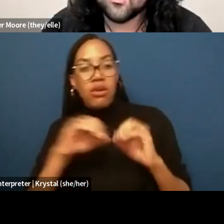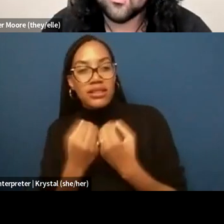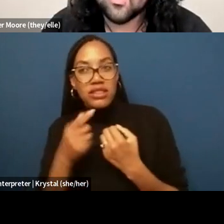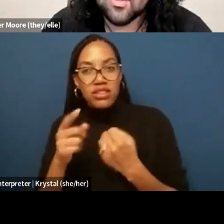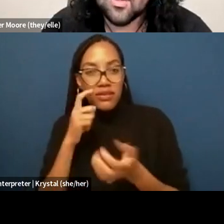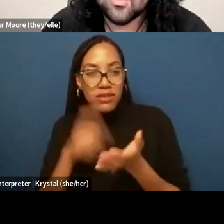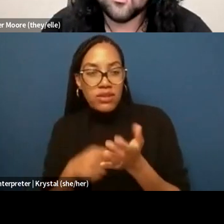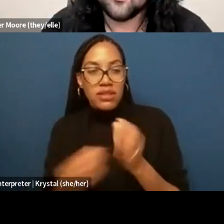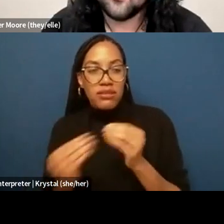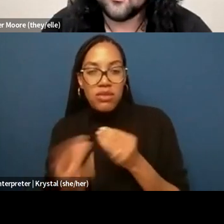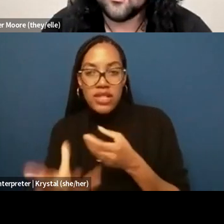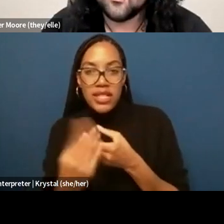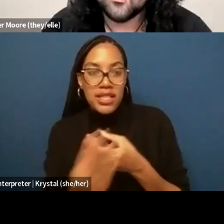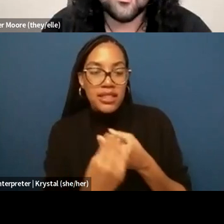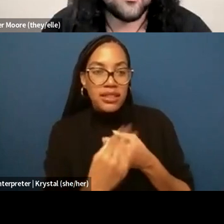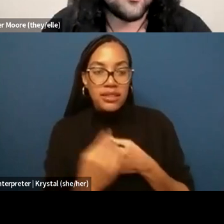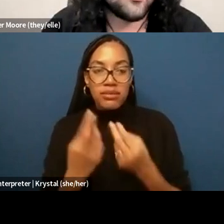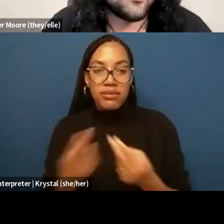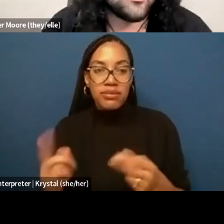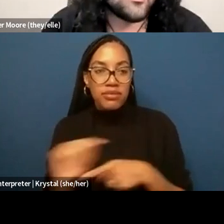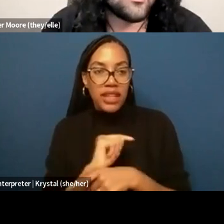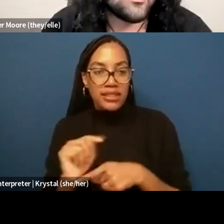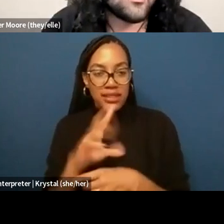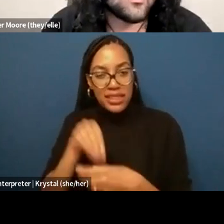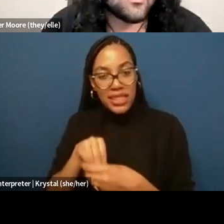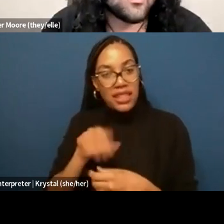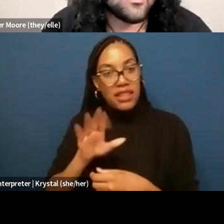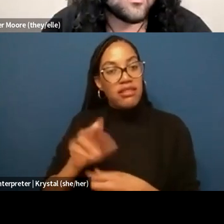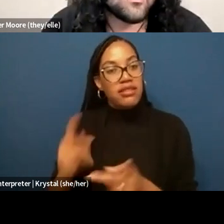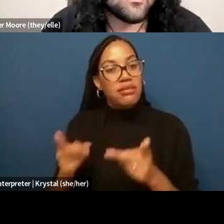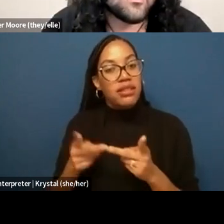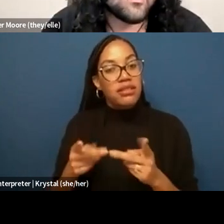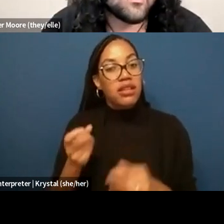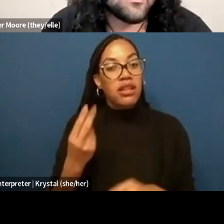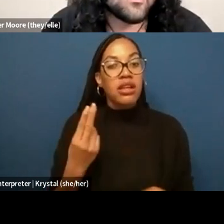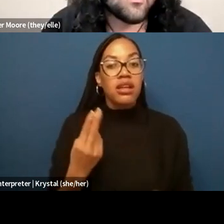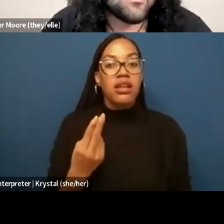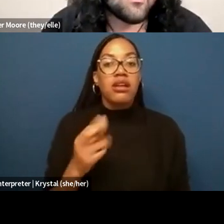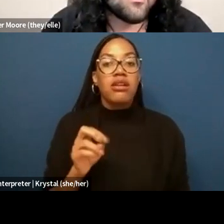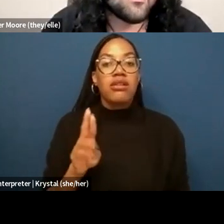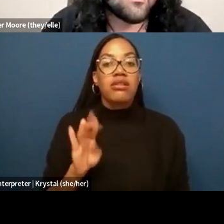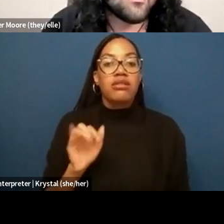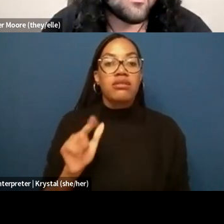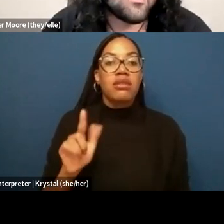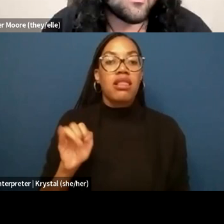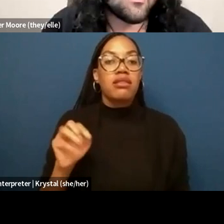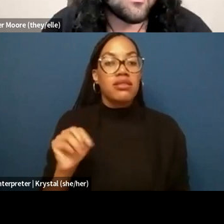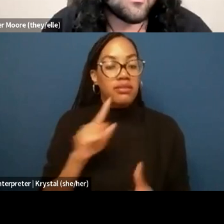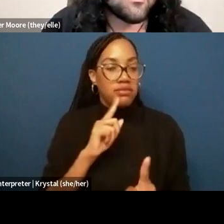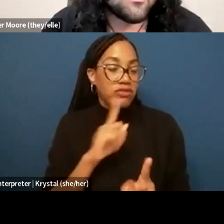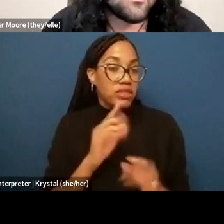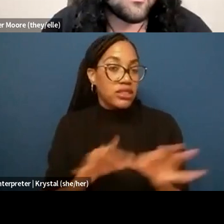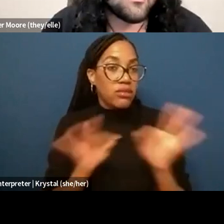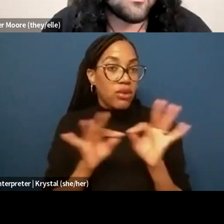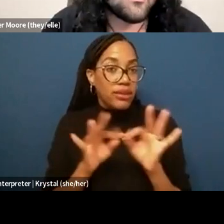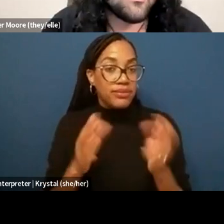organizing spaces. Herbalism is huge, and that's the work that I do. The chanting and the dancing, but also just